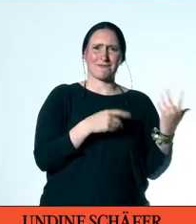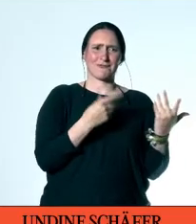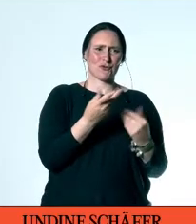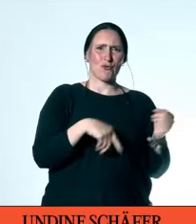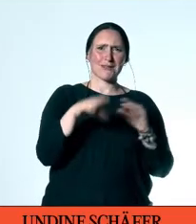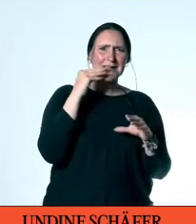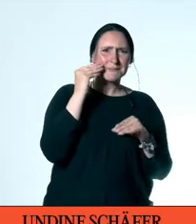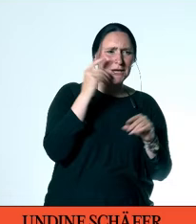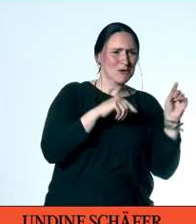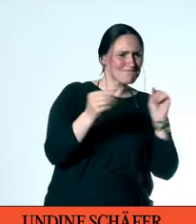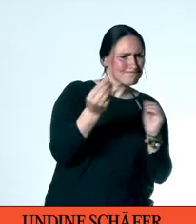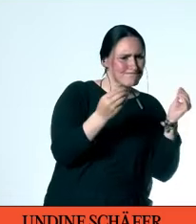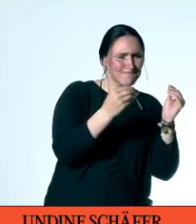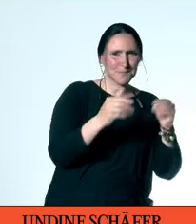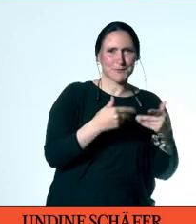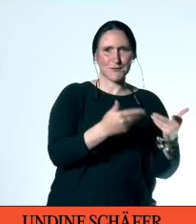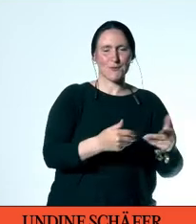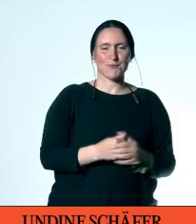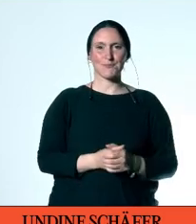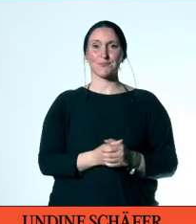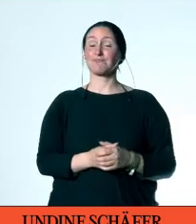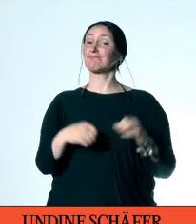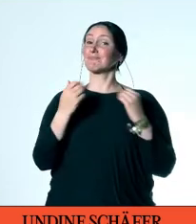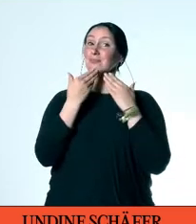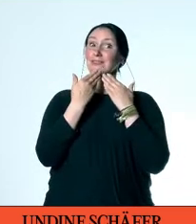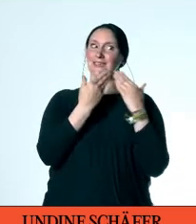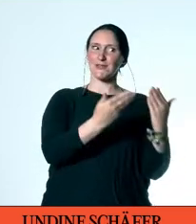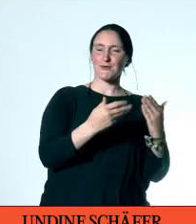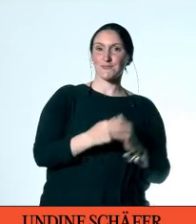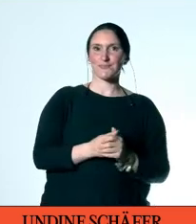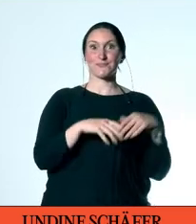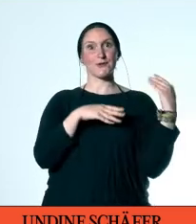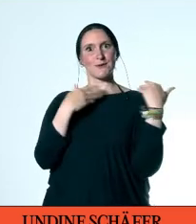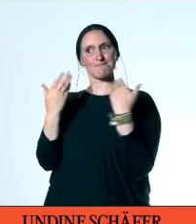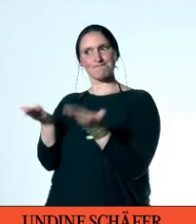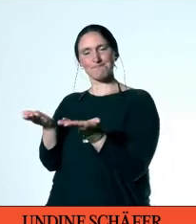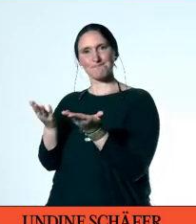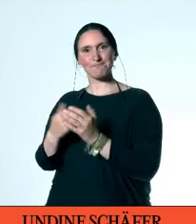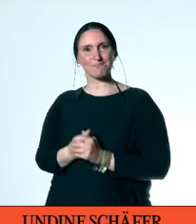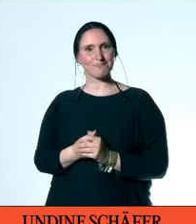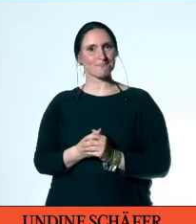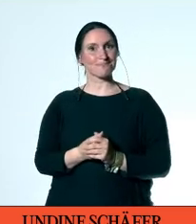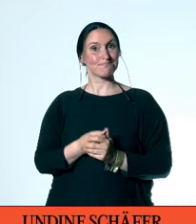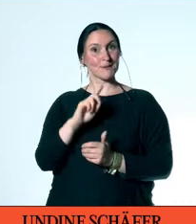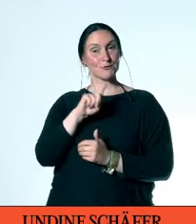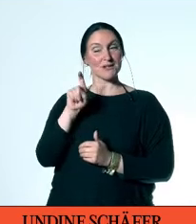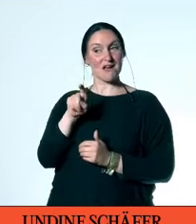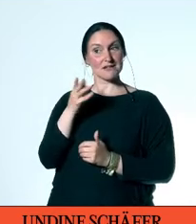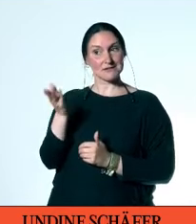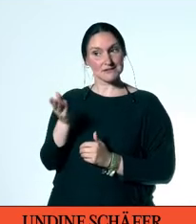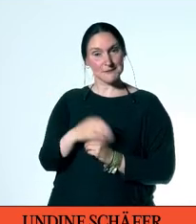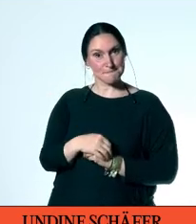Beautiful, thank you. Now I'll switch over to Fafswerk. I want to ask you guys, Fafswerk, noch einmal